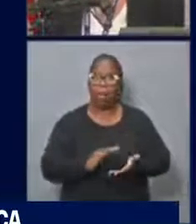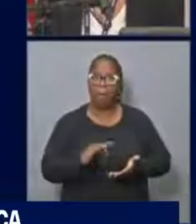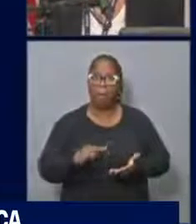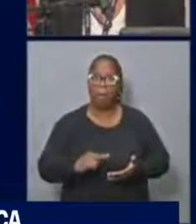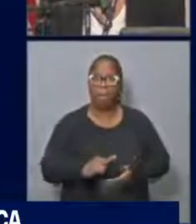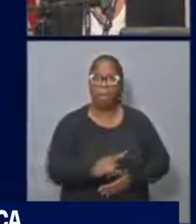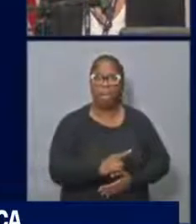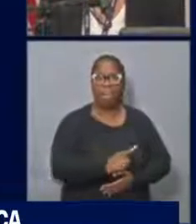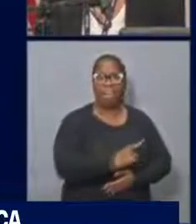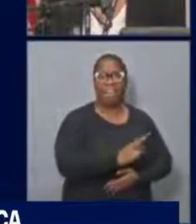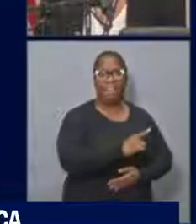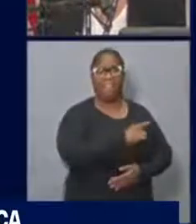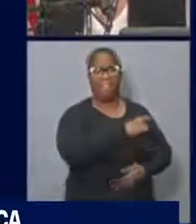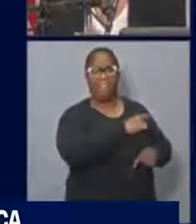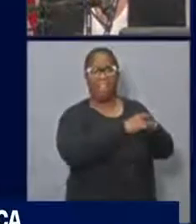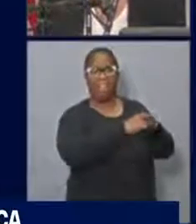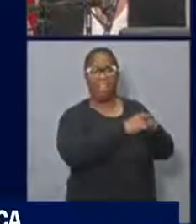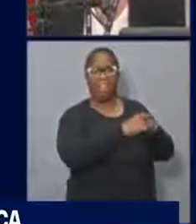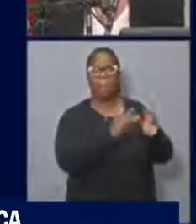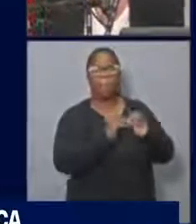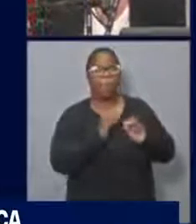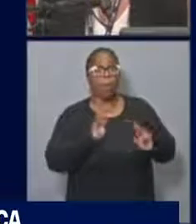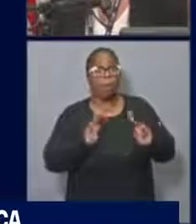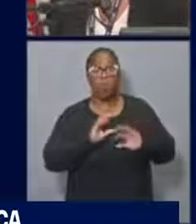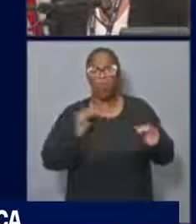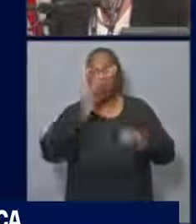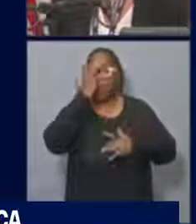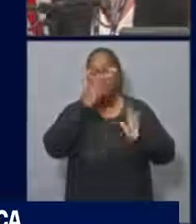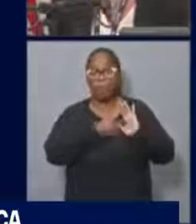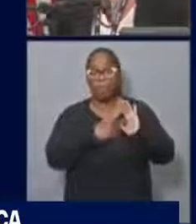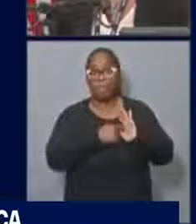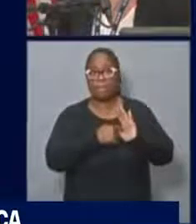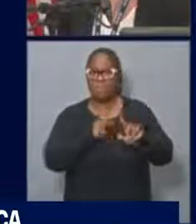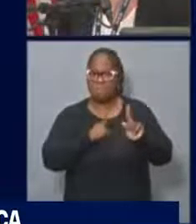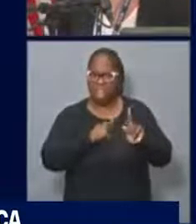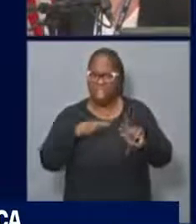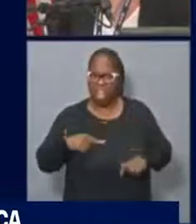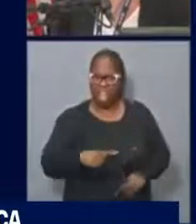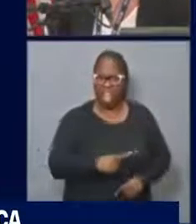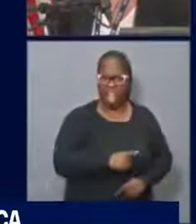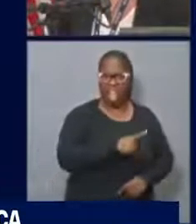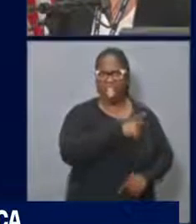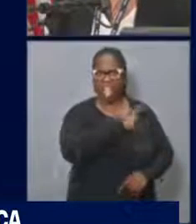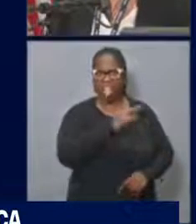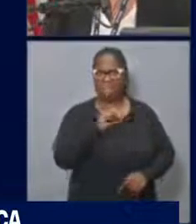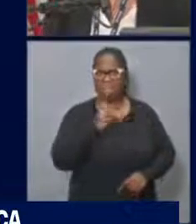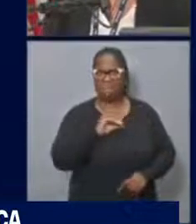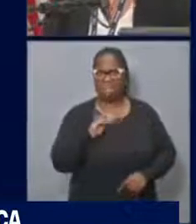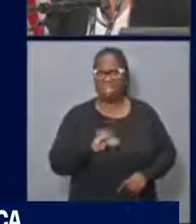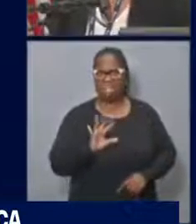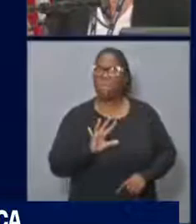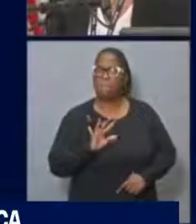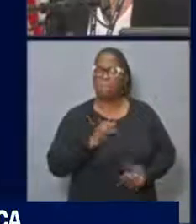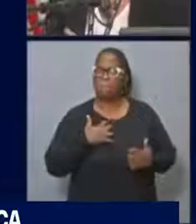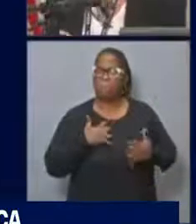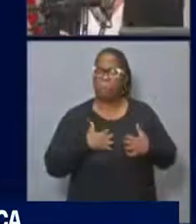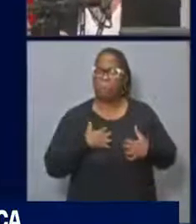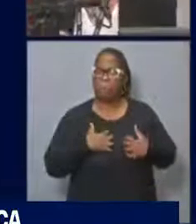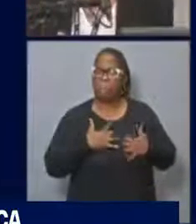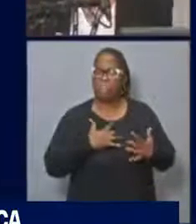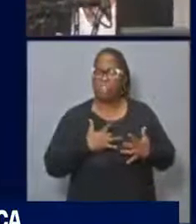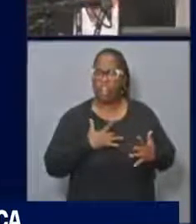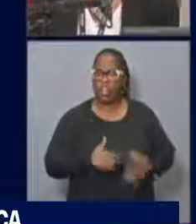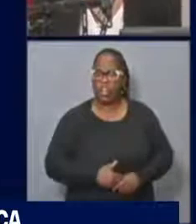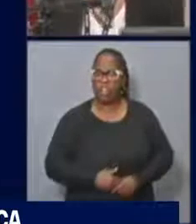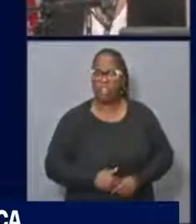about 10%. Again, a concerning trend. The next slide, please. This shows this